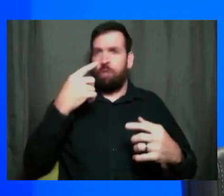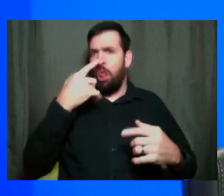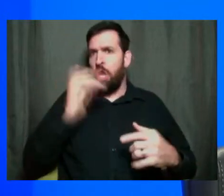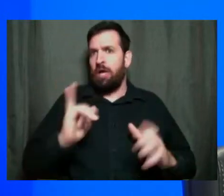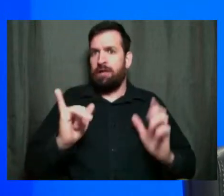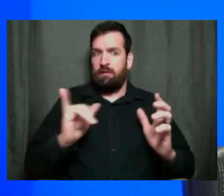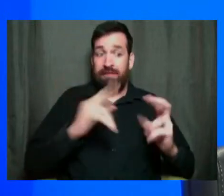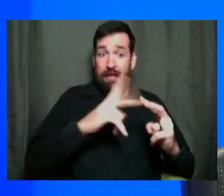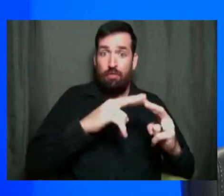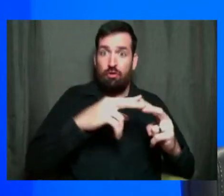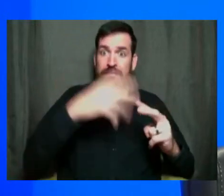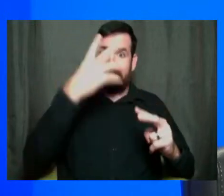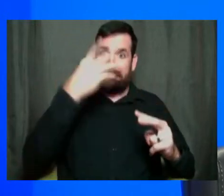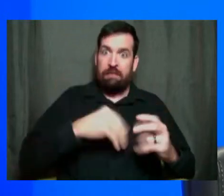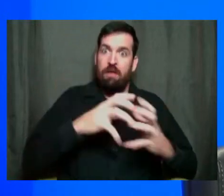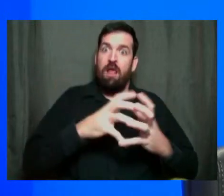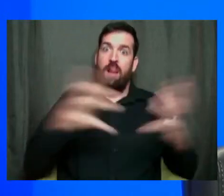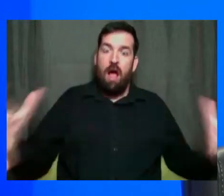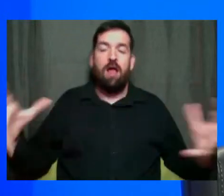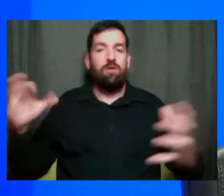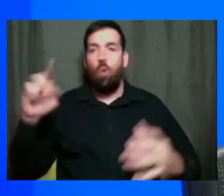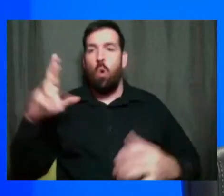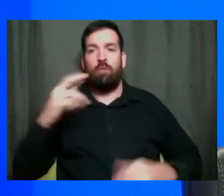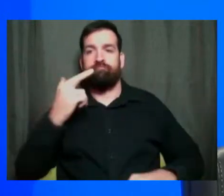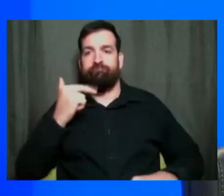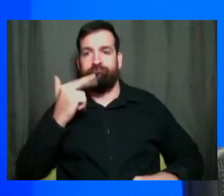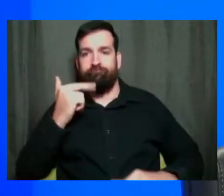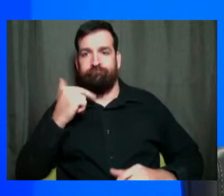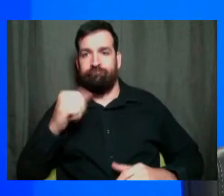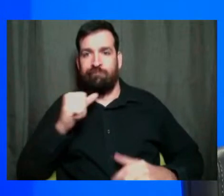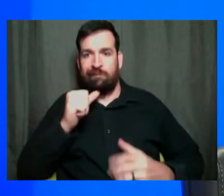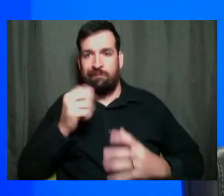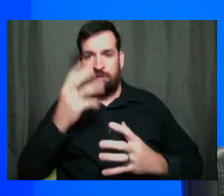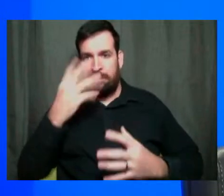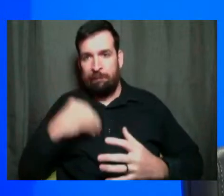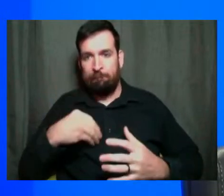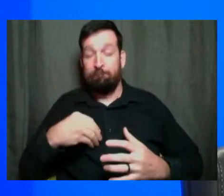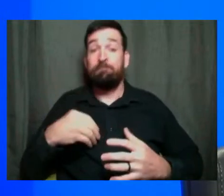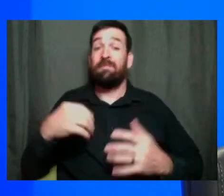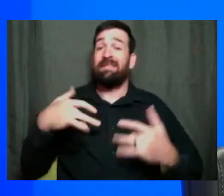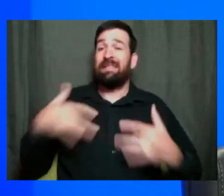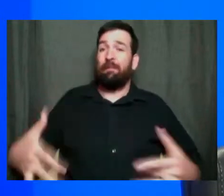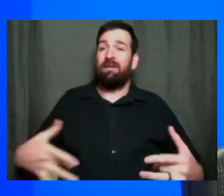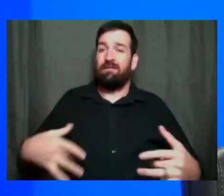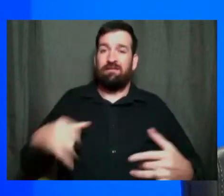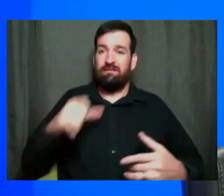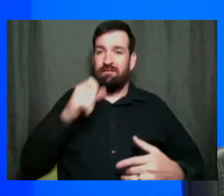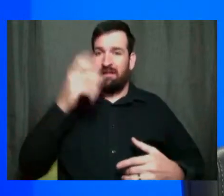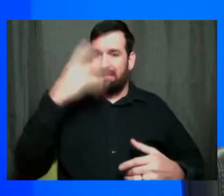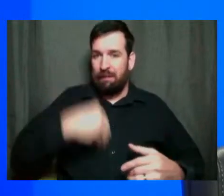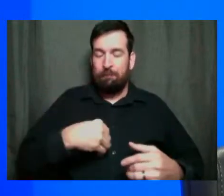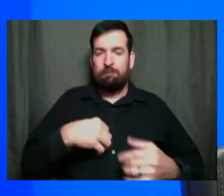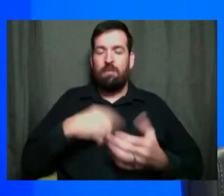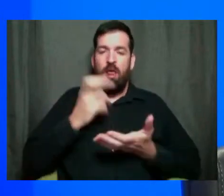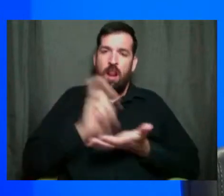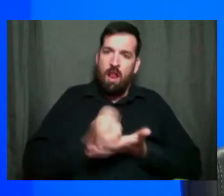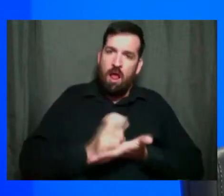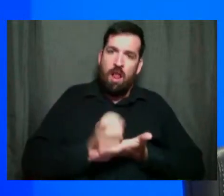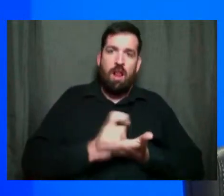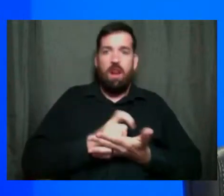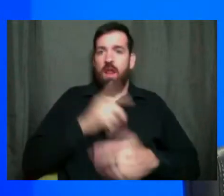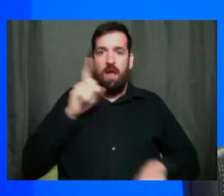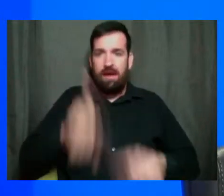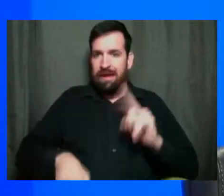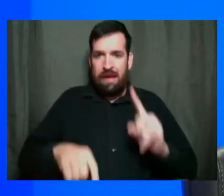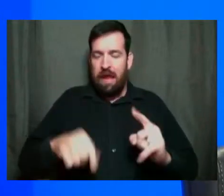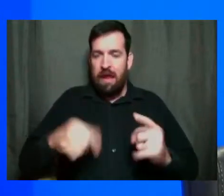sleep less, but the by and far and away is they sleep less. They are complaining of not being able to fall asleep, stay asleep, waking up at